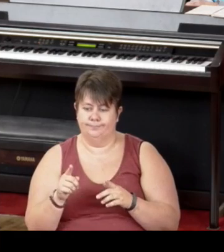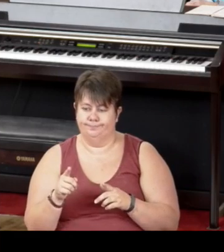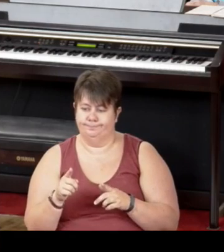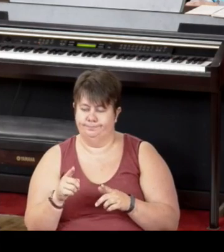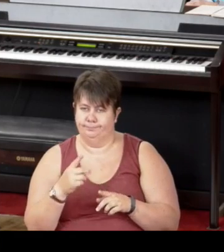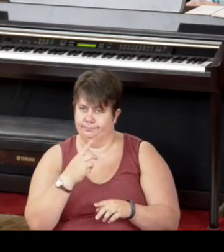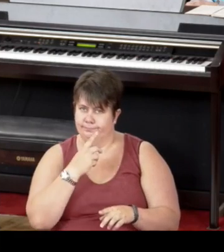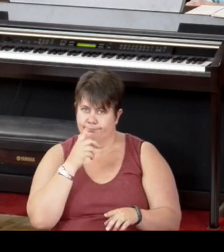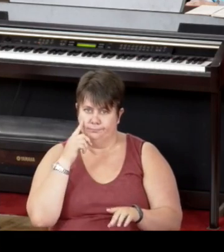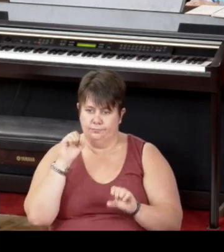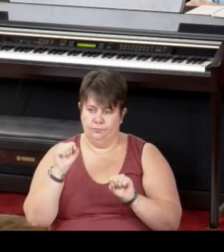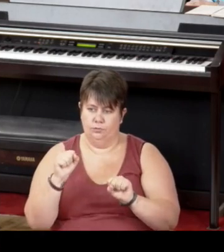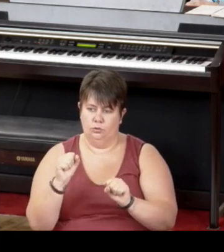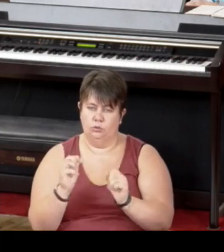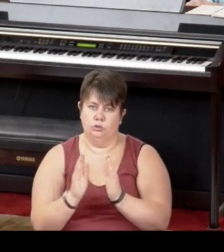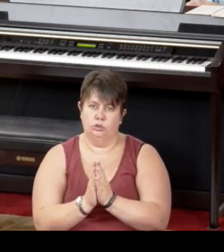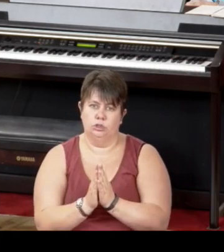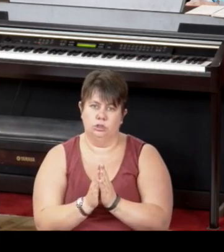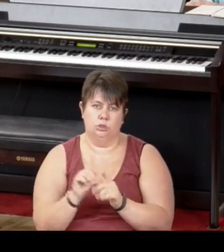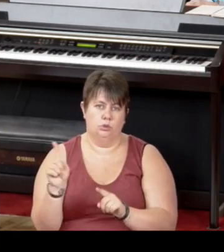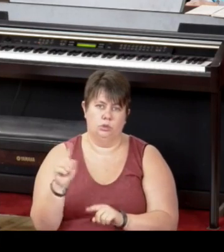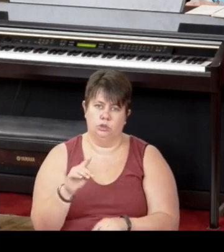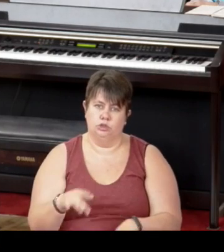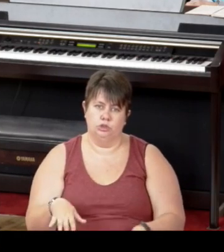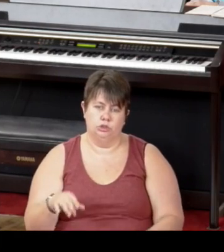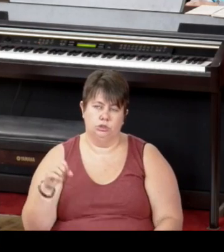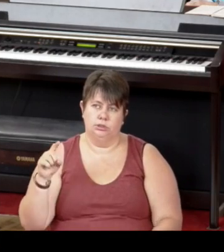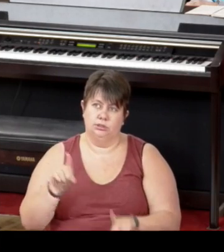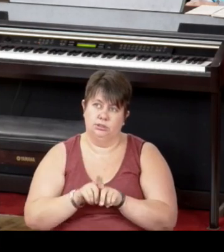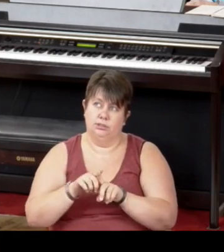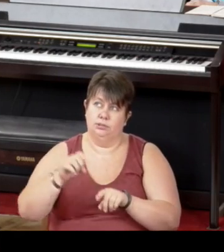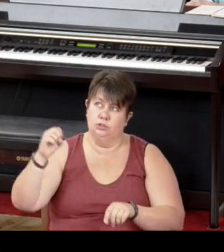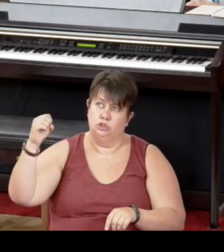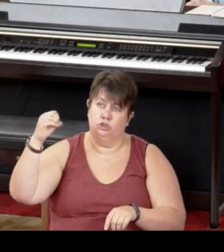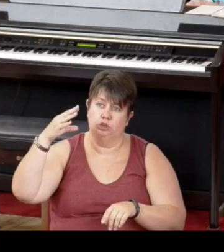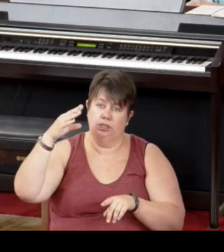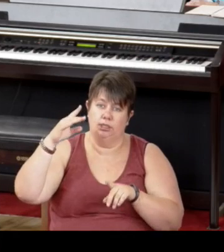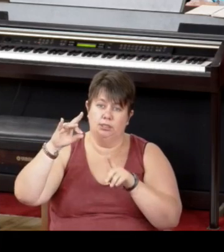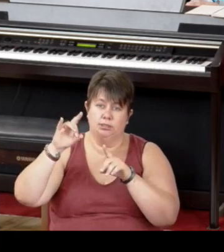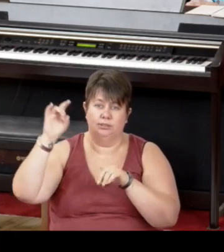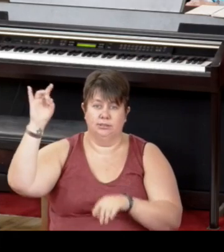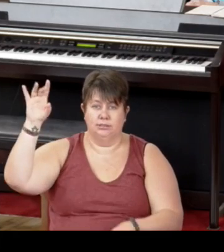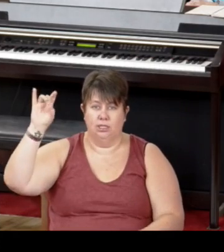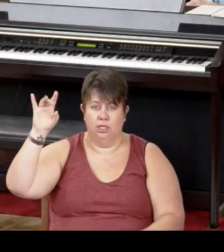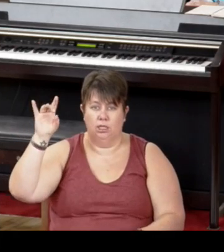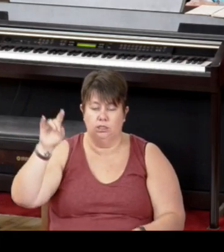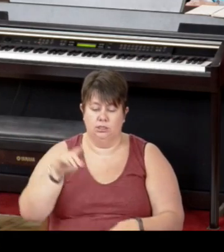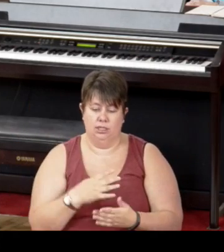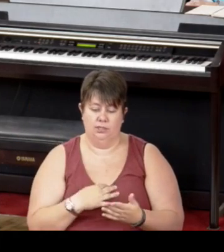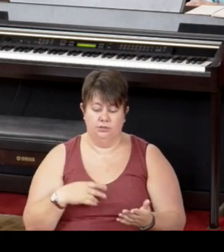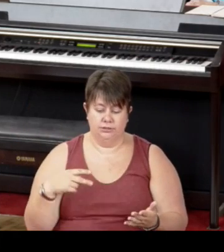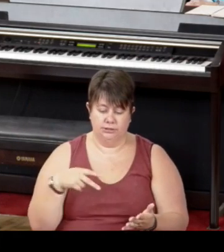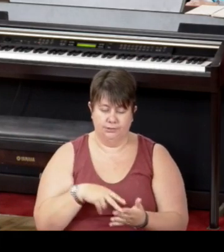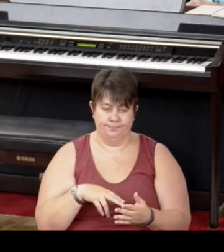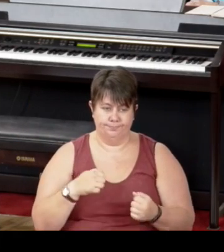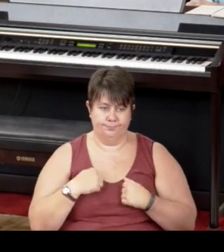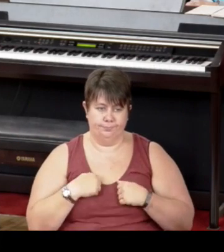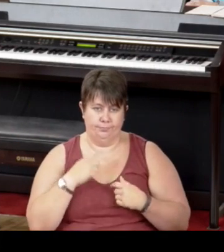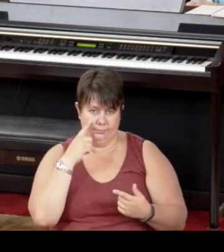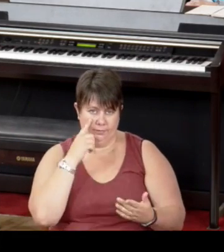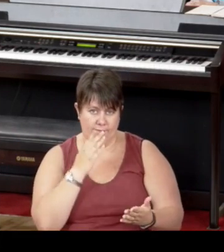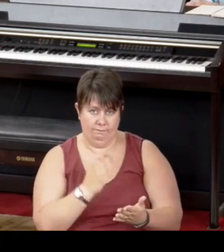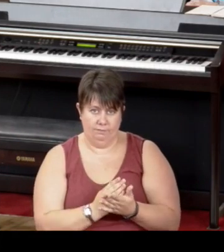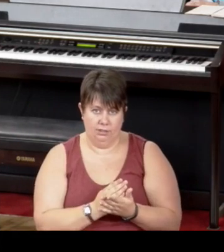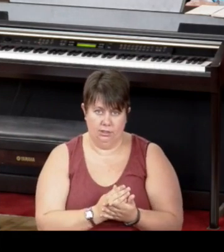that particular church. They're not shining like the stars they're supposed to be. They're not standing up for the faith as they should. And so